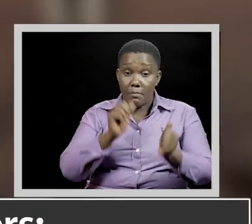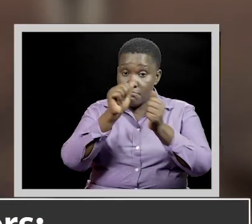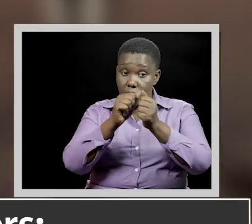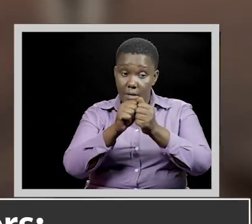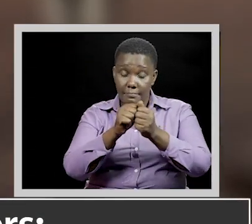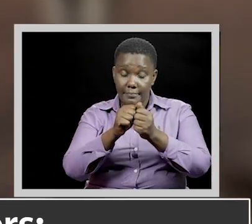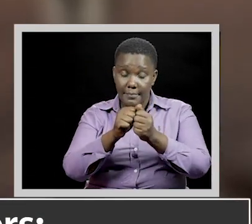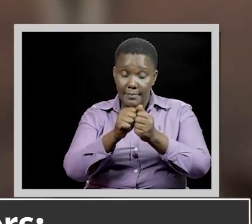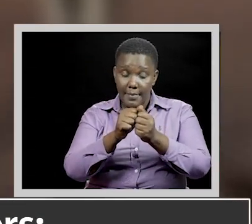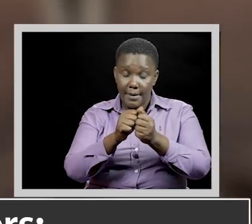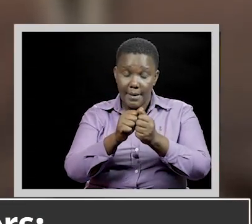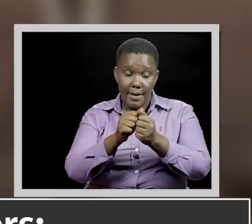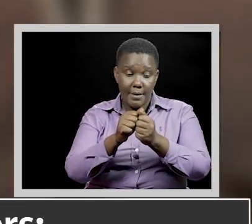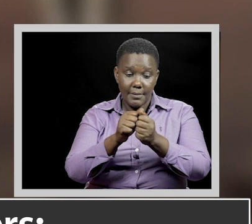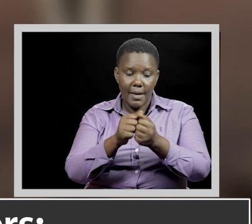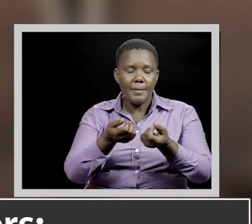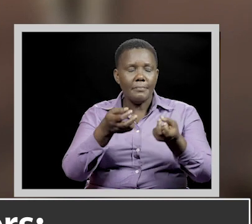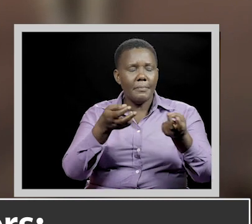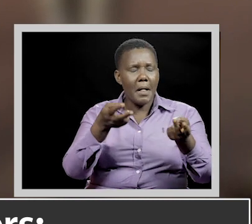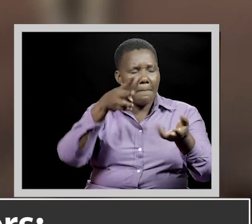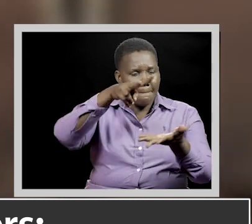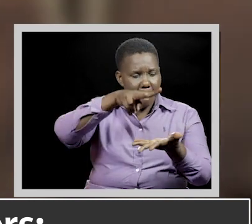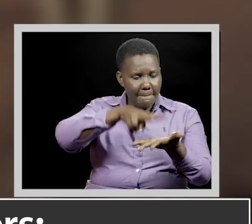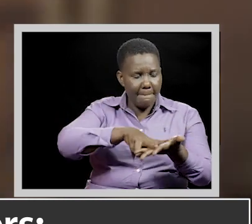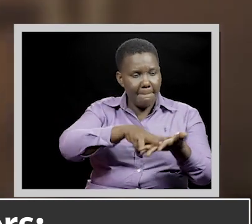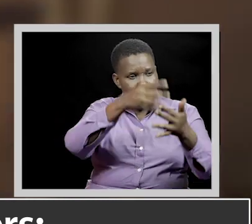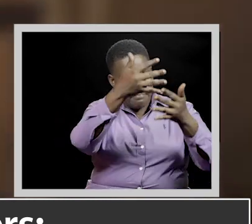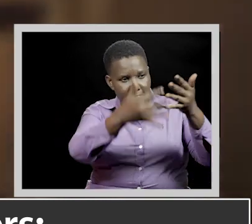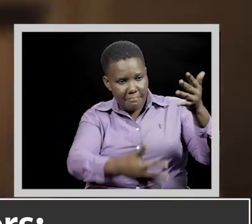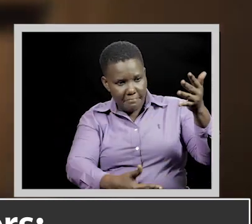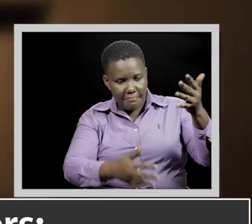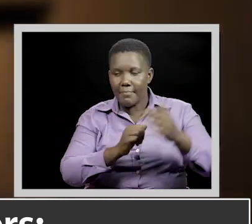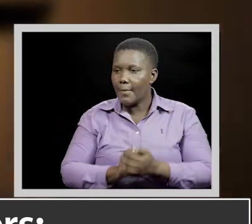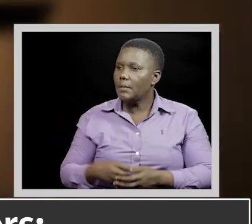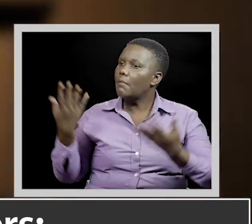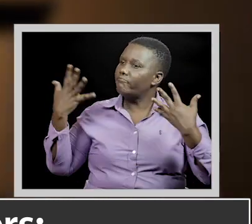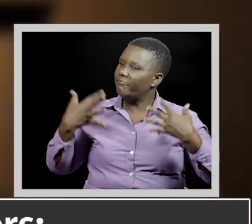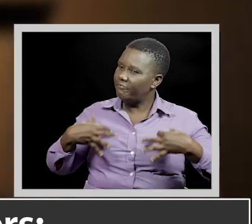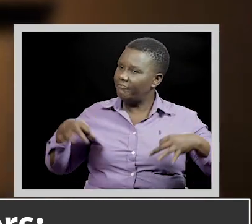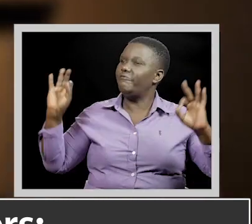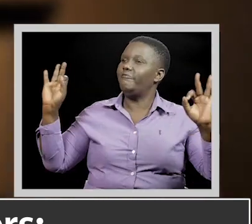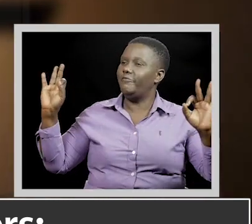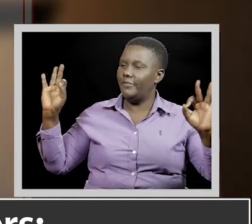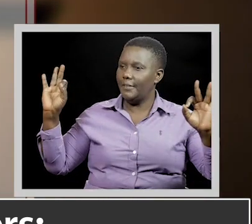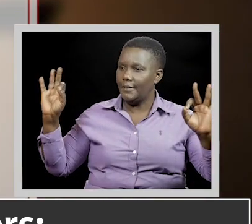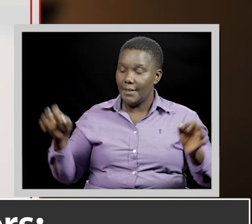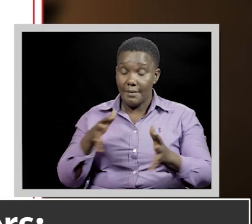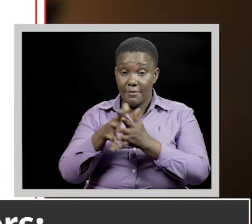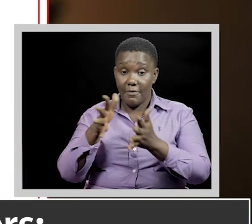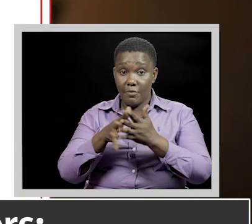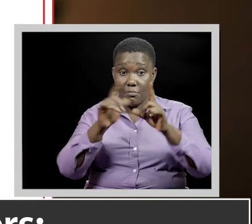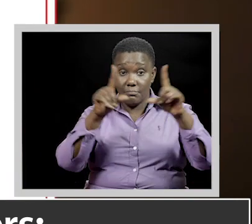are sentences available to children offenders. Absolute discharge, as provided under